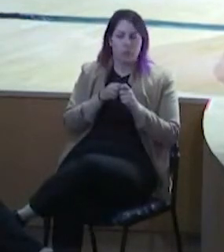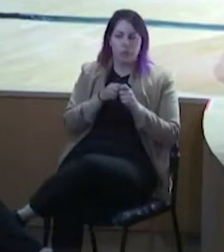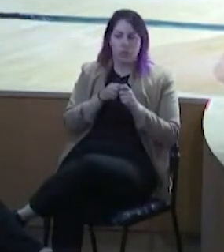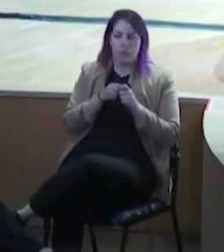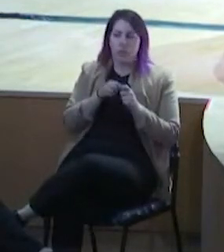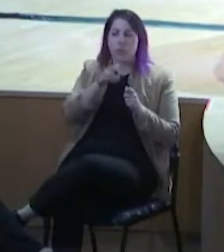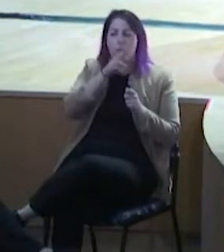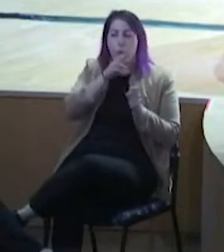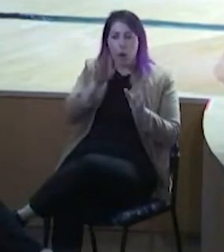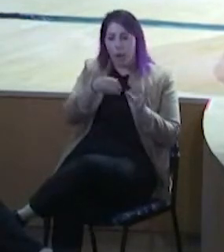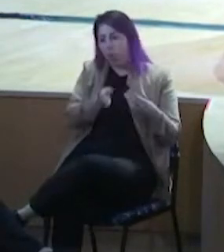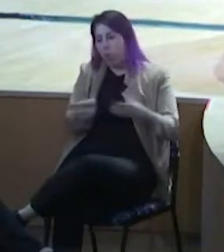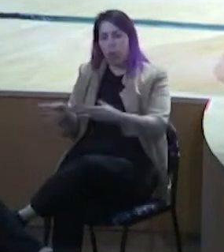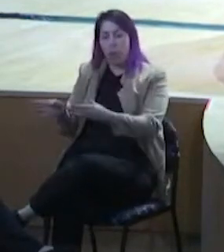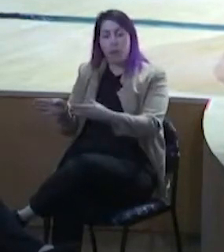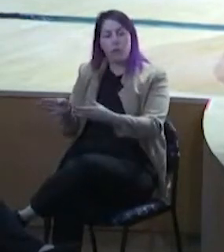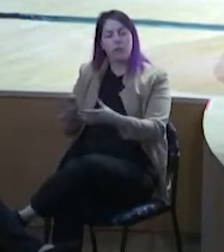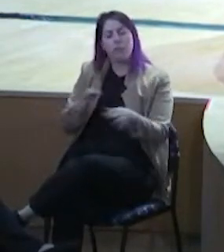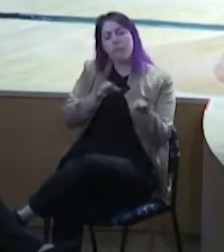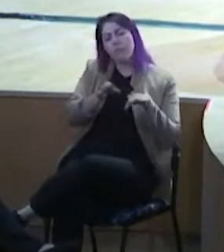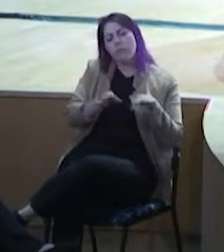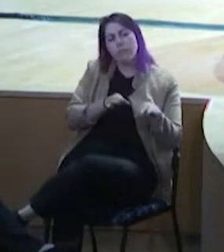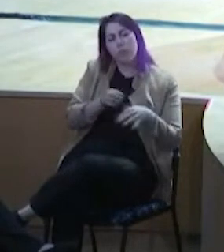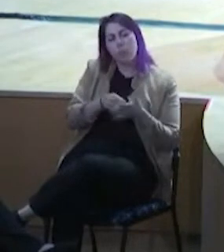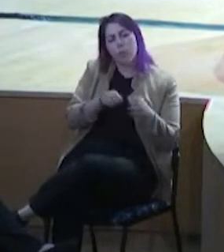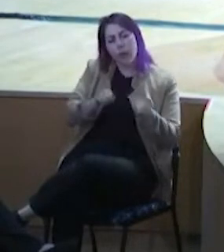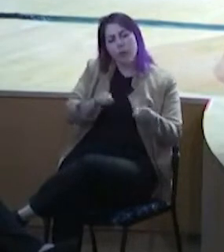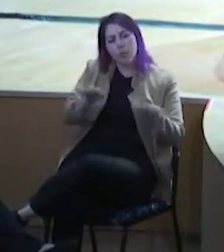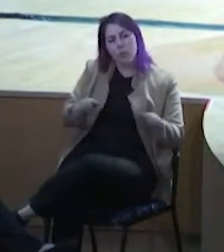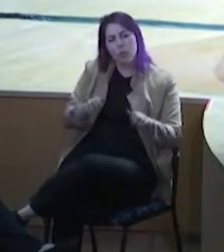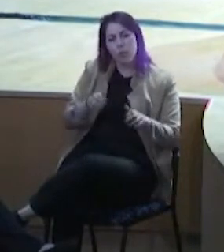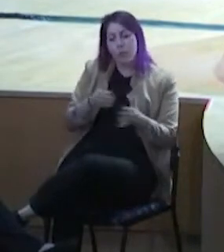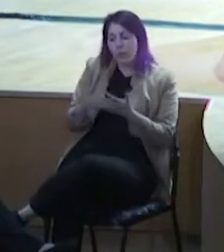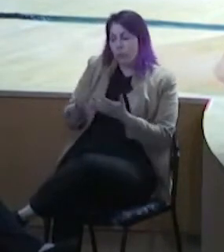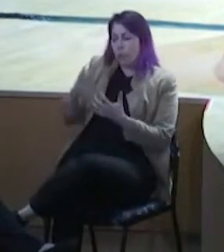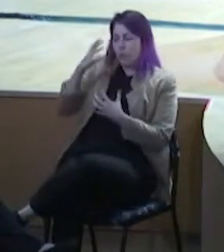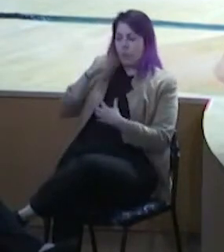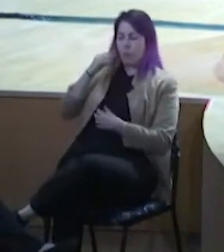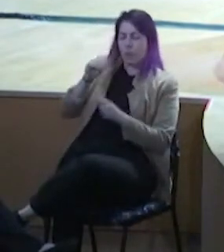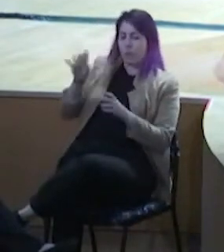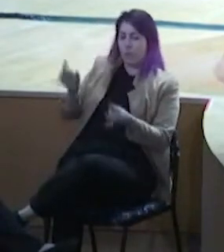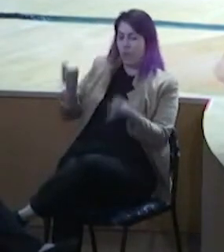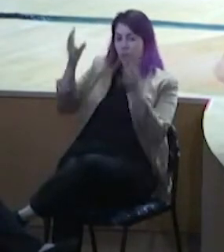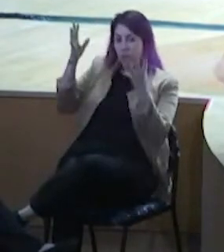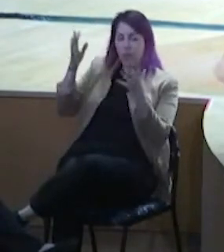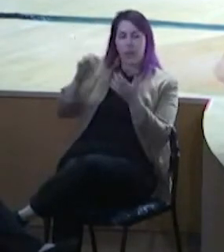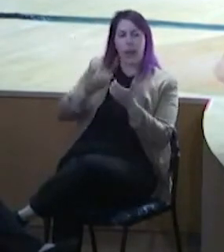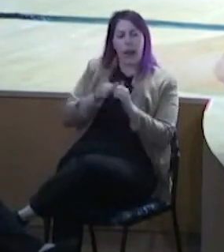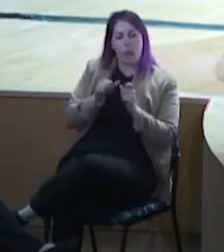So what is sort of your plan to be able to deal with the disasters and how to keep the Chinapas moving forward?